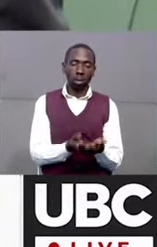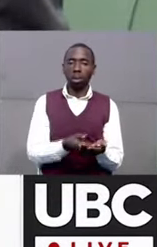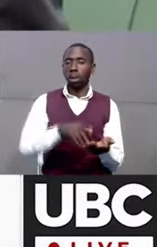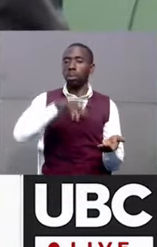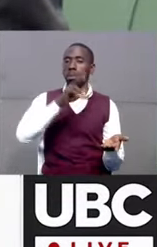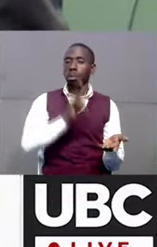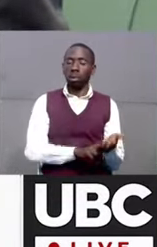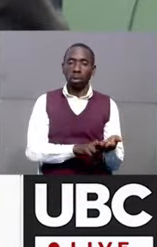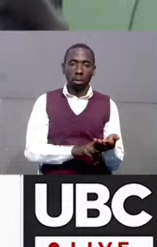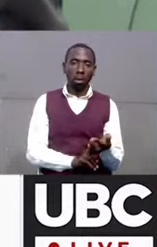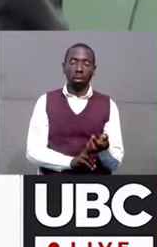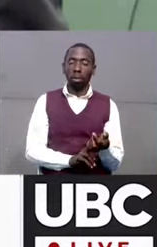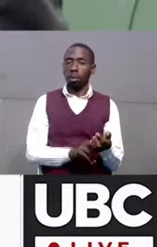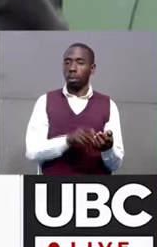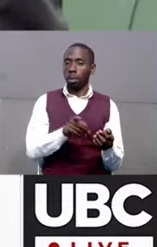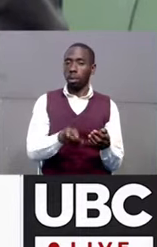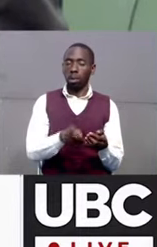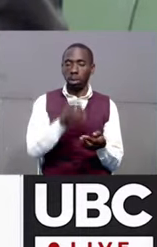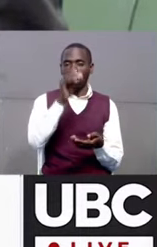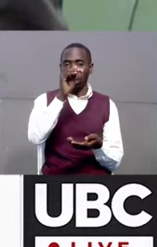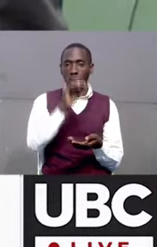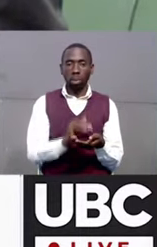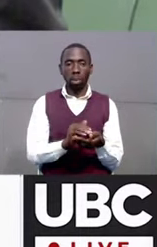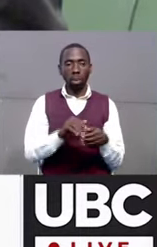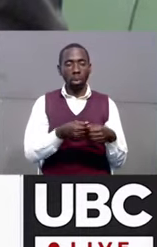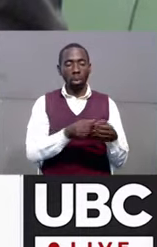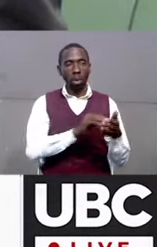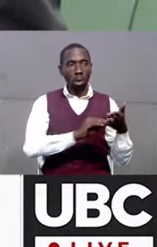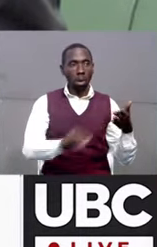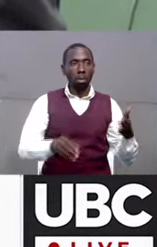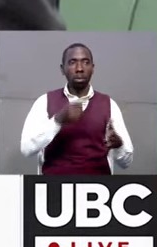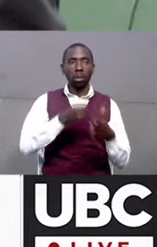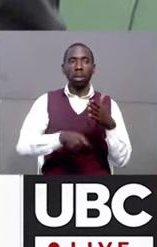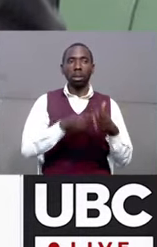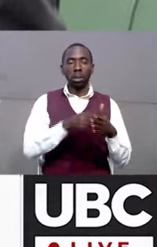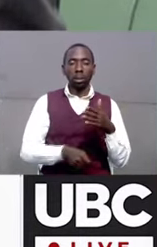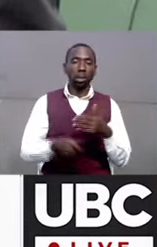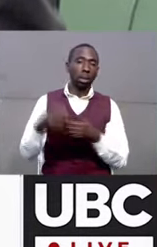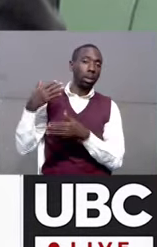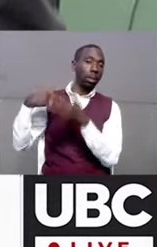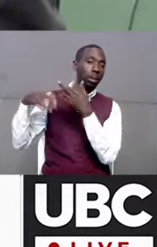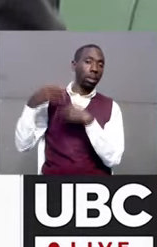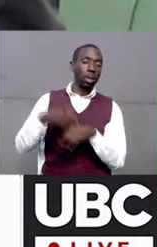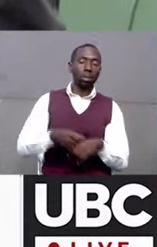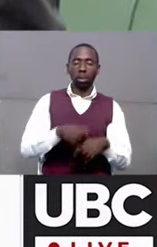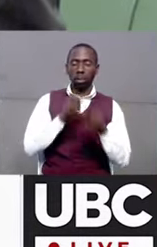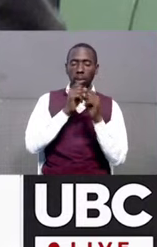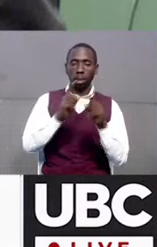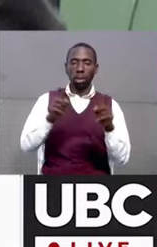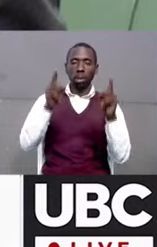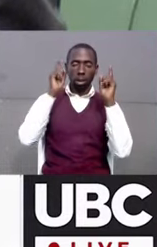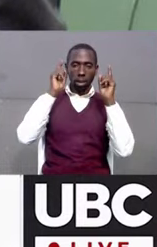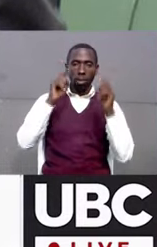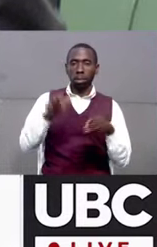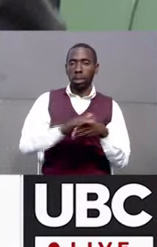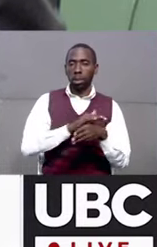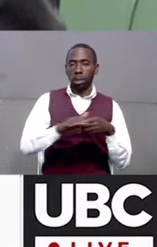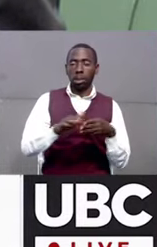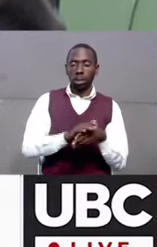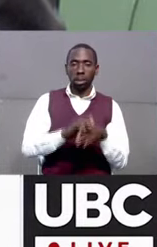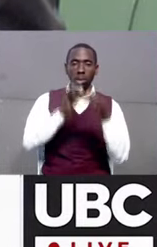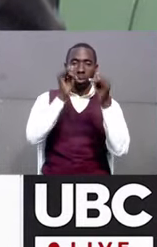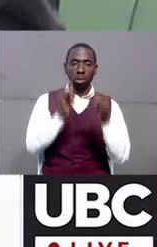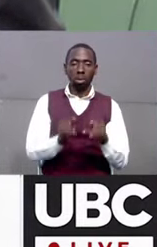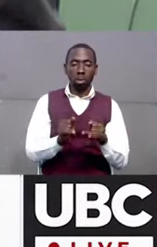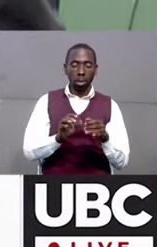approval of waiver for tax arrears for Makerere Business Institute Limited